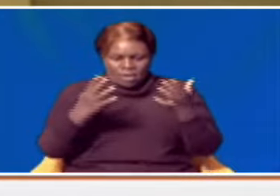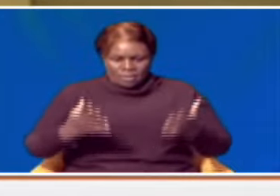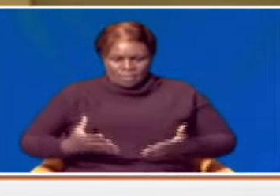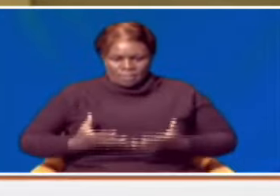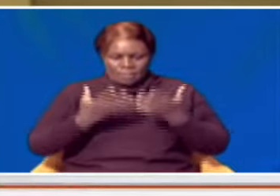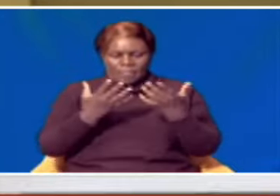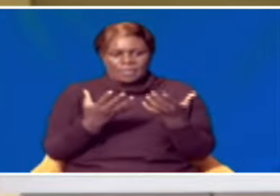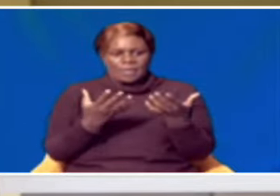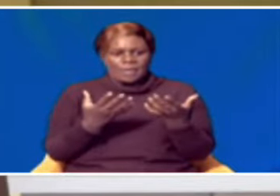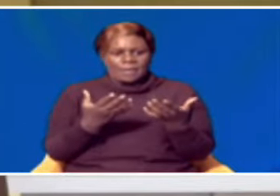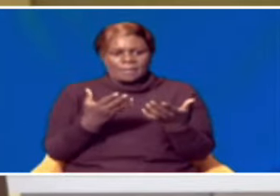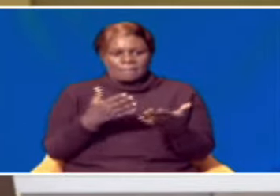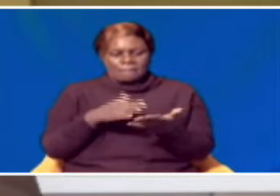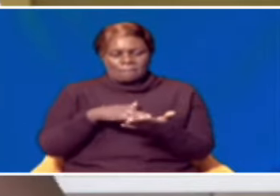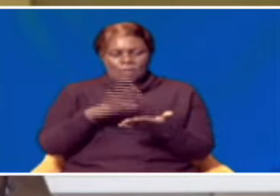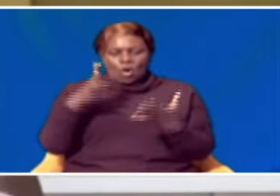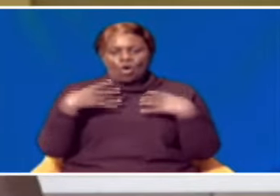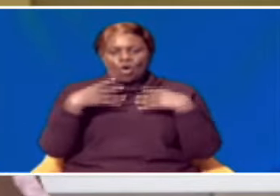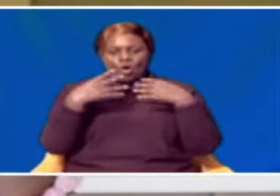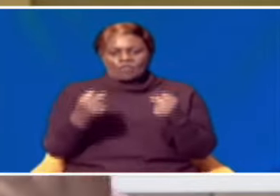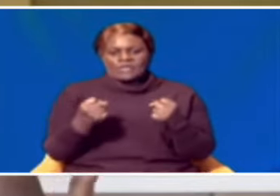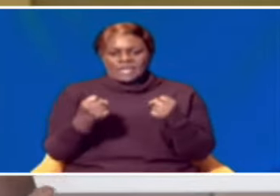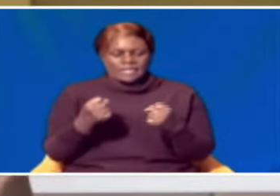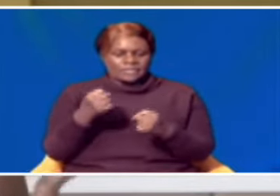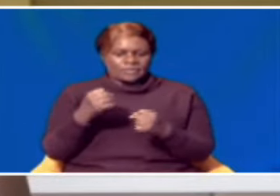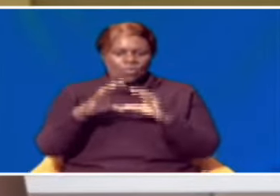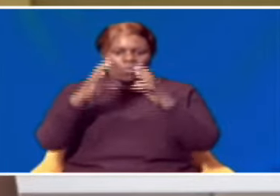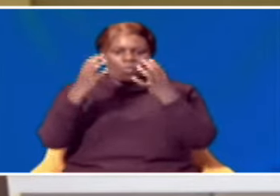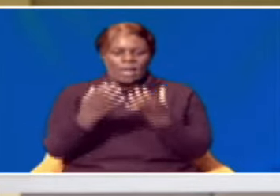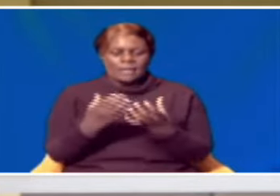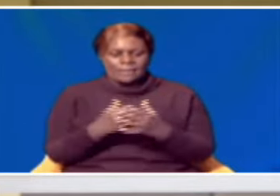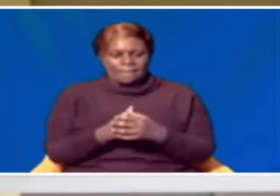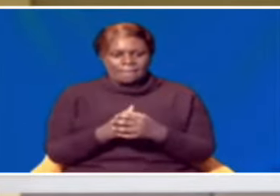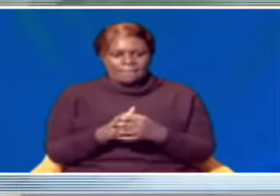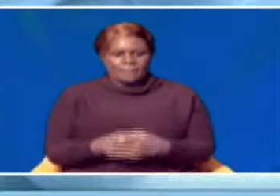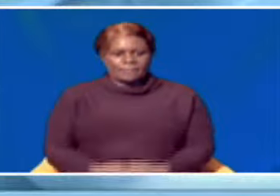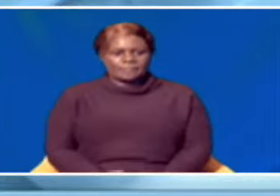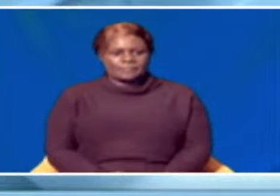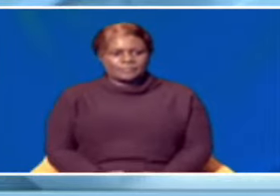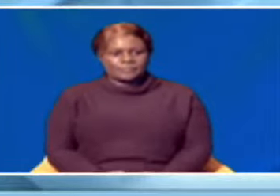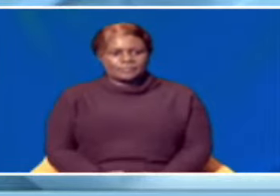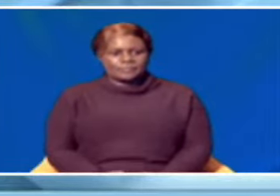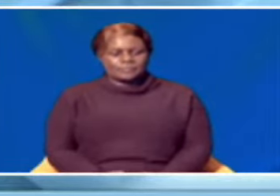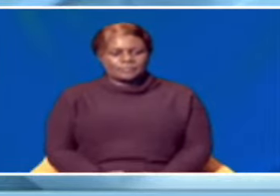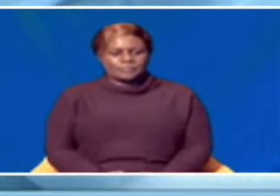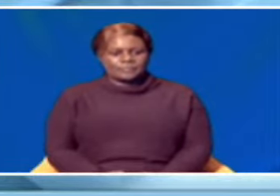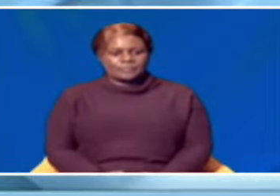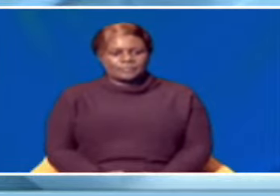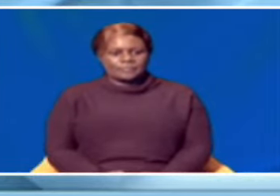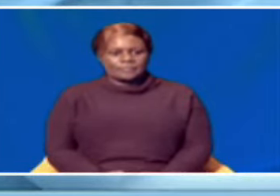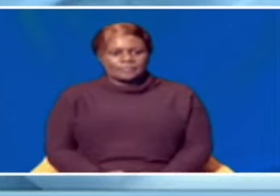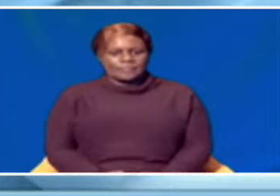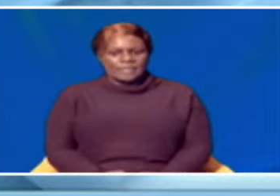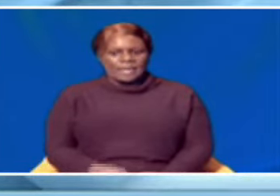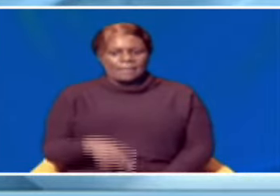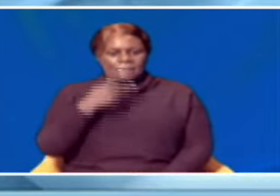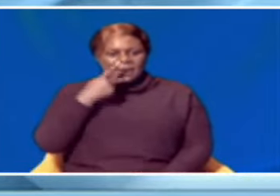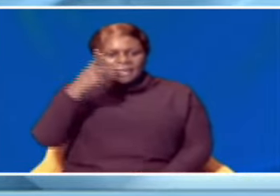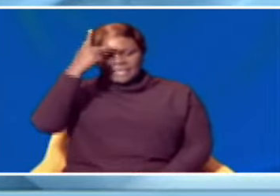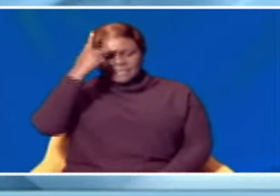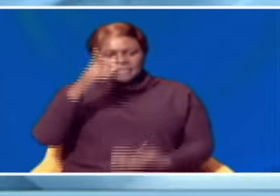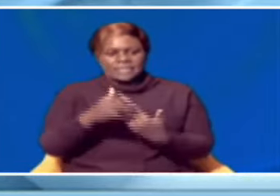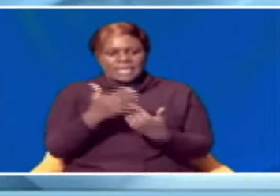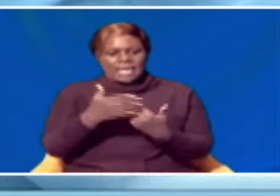feel much safer and much more confident going out into the world and facing challenges. Now, poor parenting has been cited as a